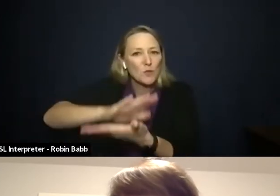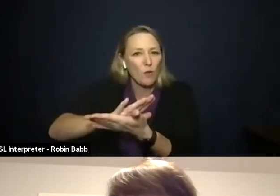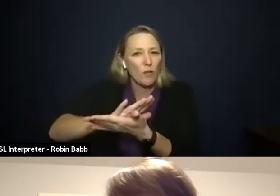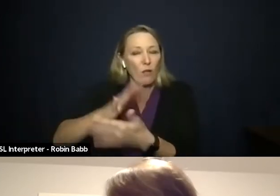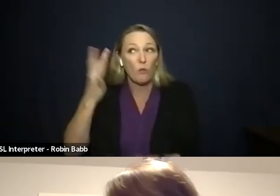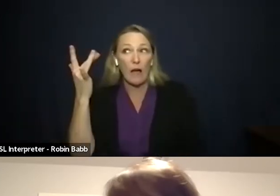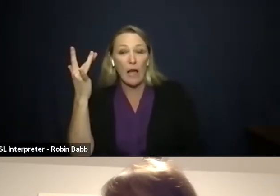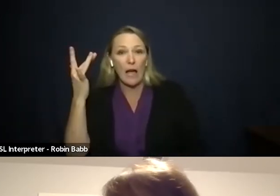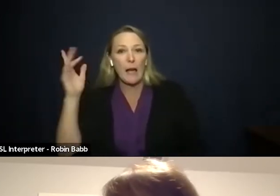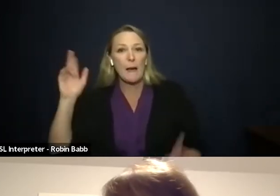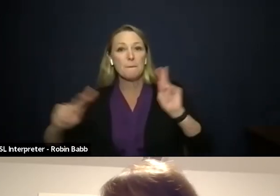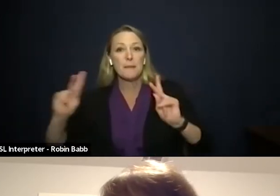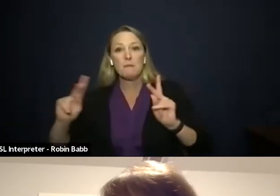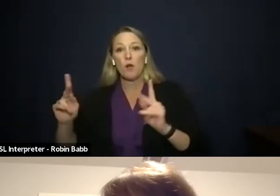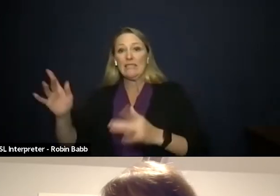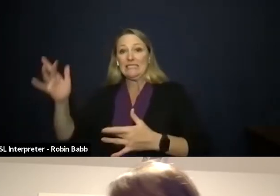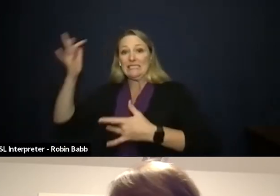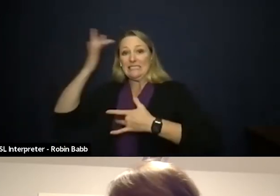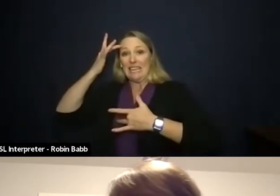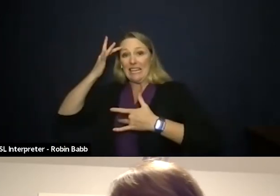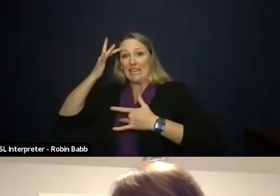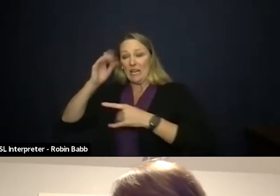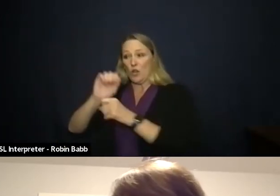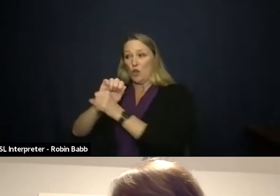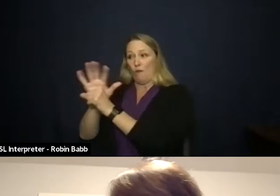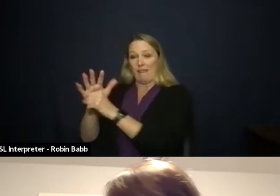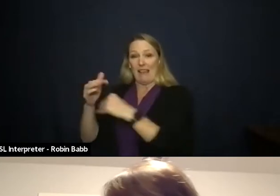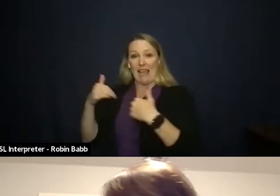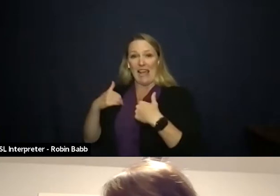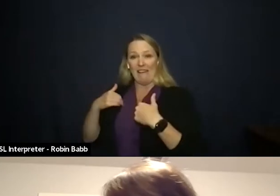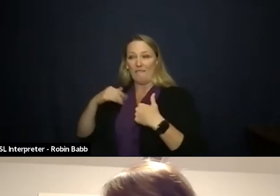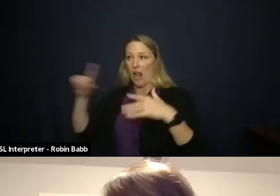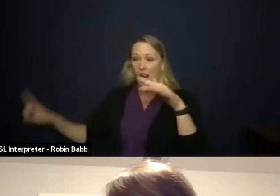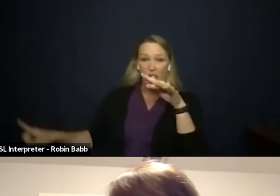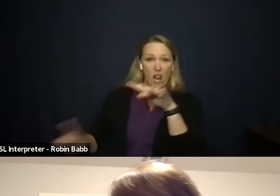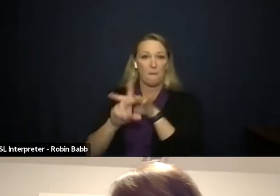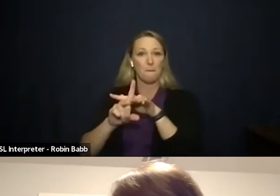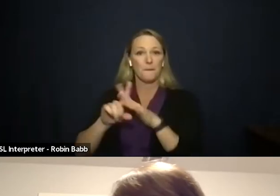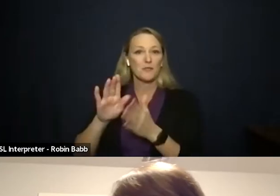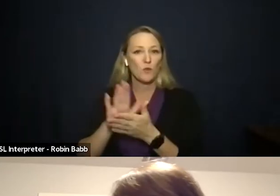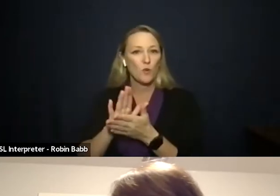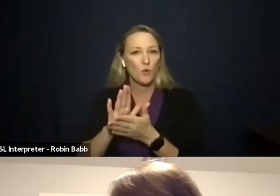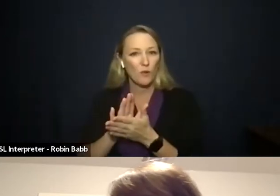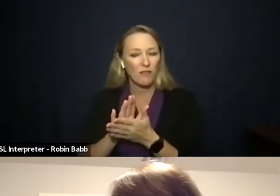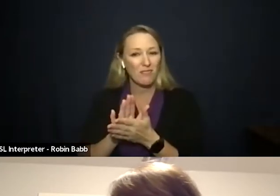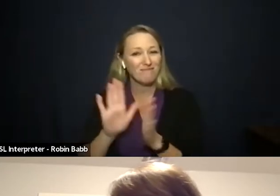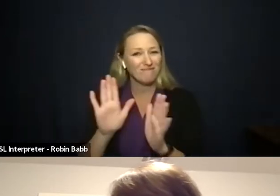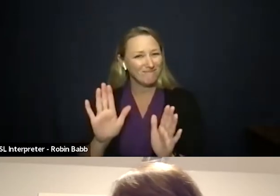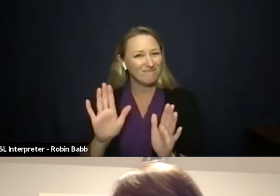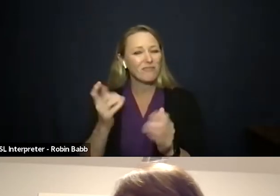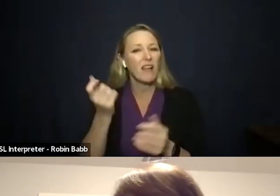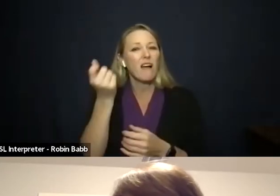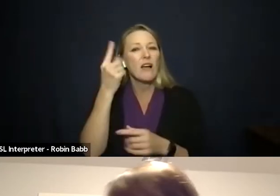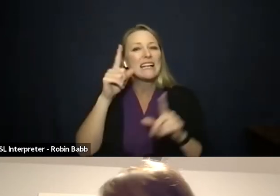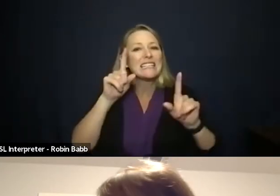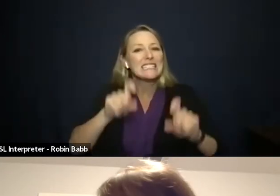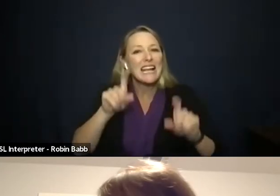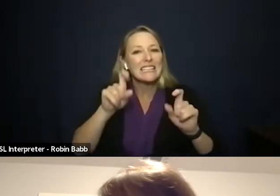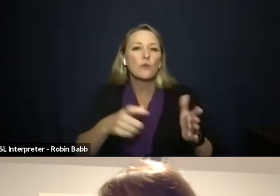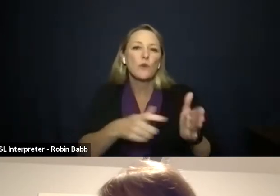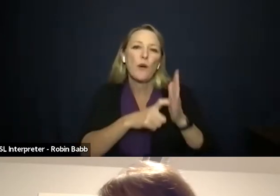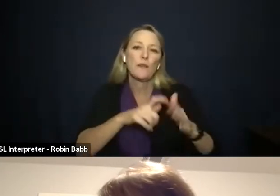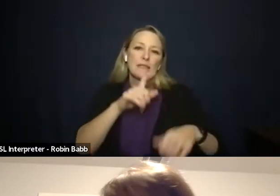covet come to school it takes time to do testing it takes time to make sure students don't have